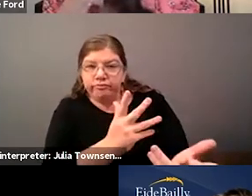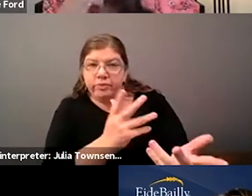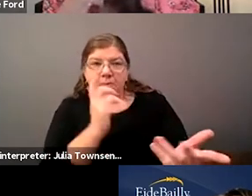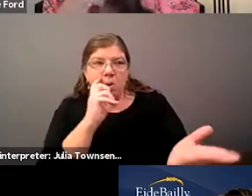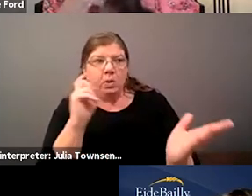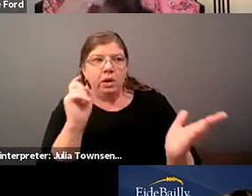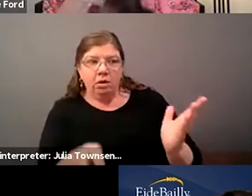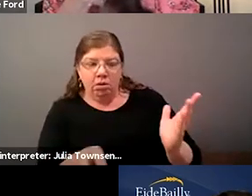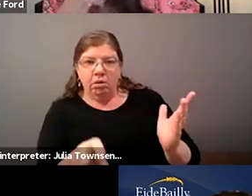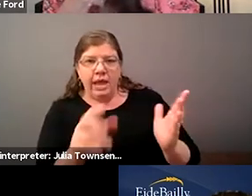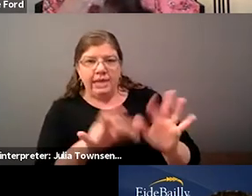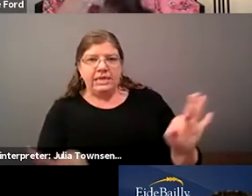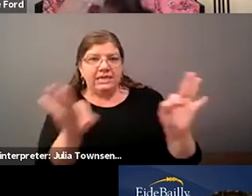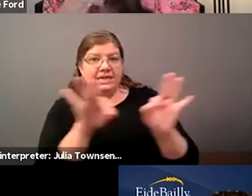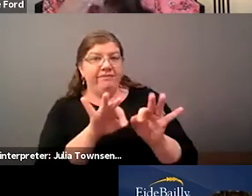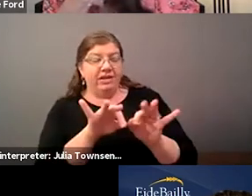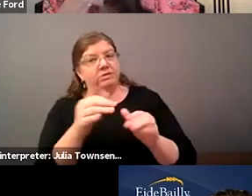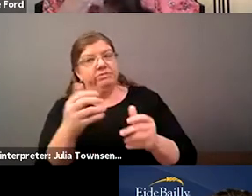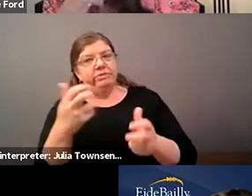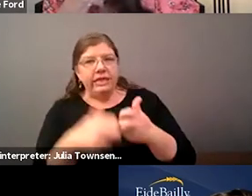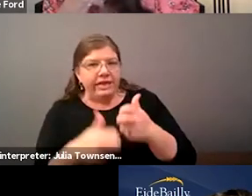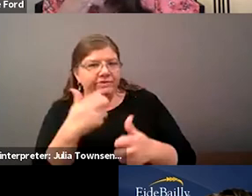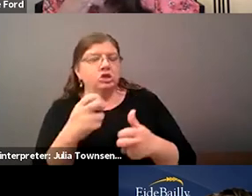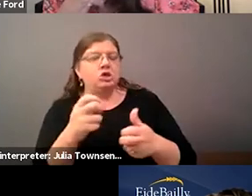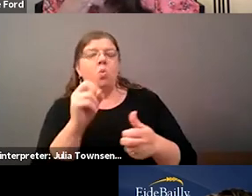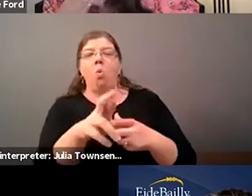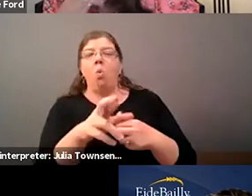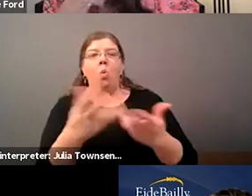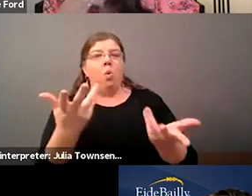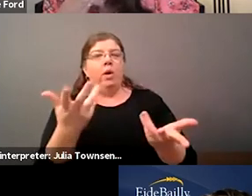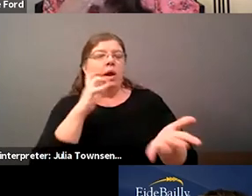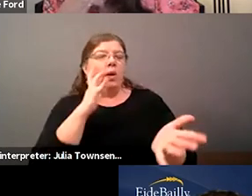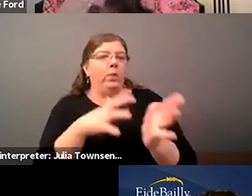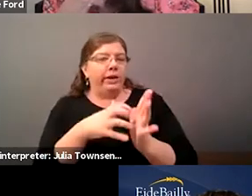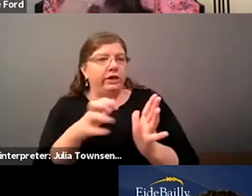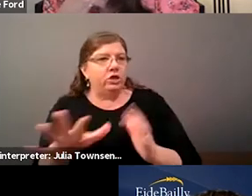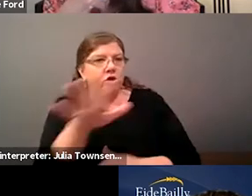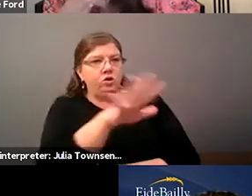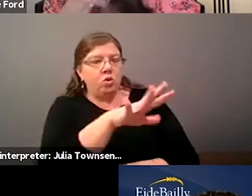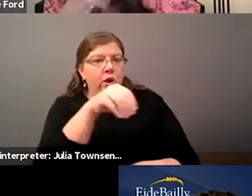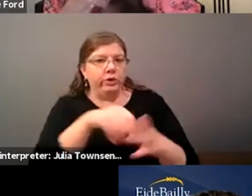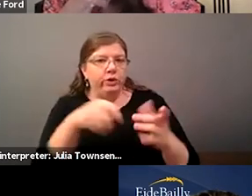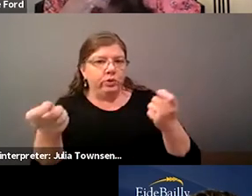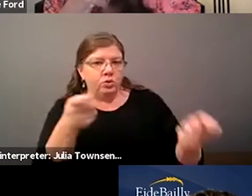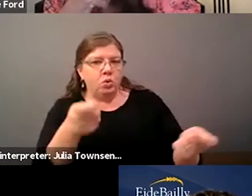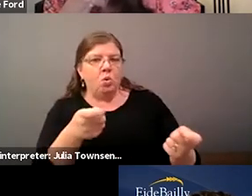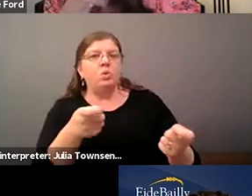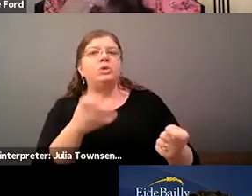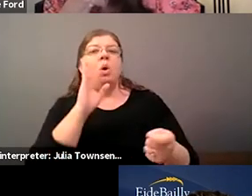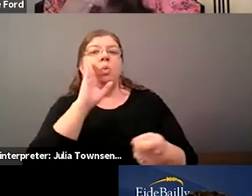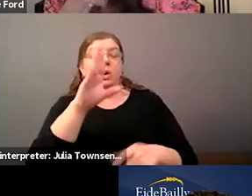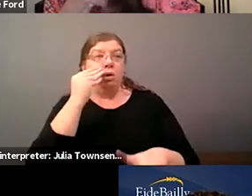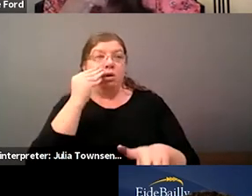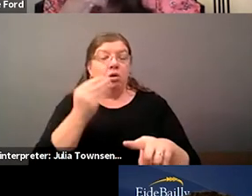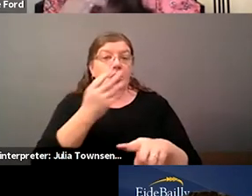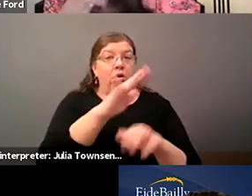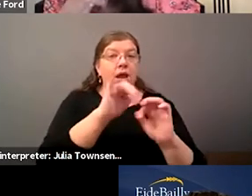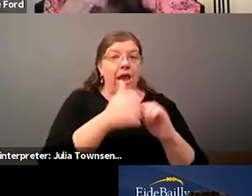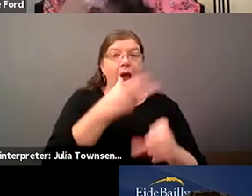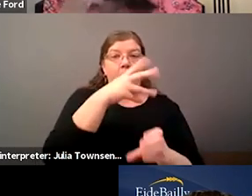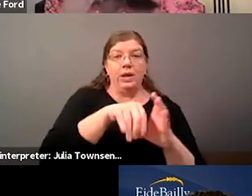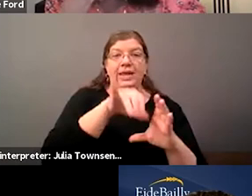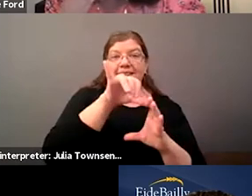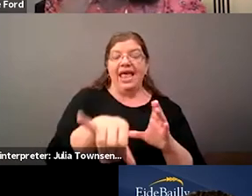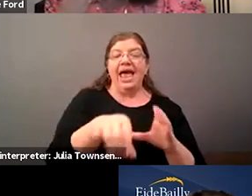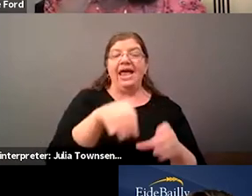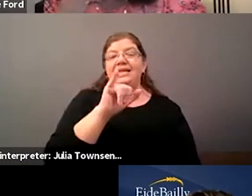identified it as a significant deficiency or even a material weakness in your internal controls we would do so within the